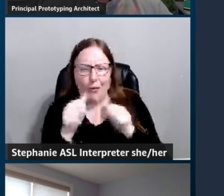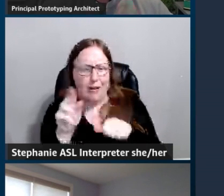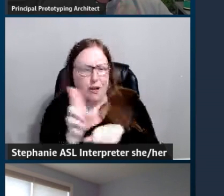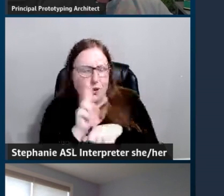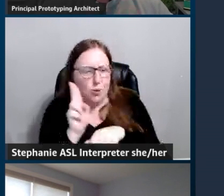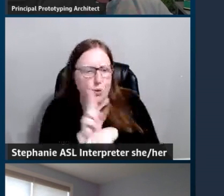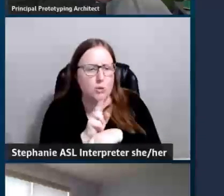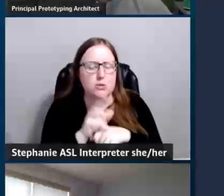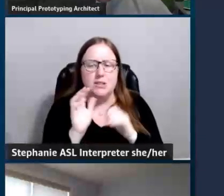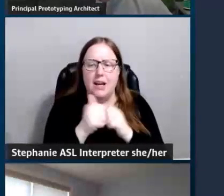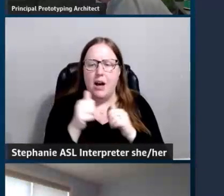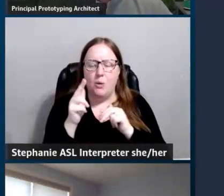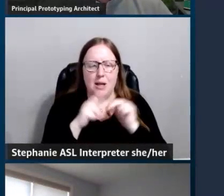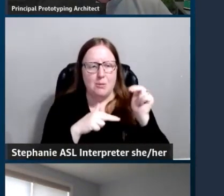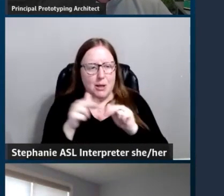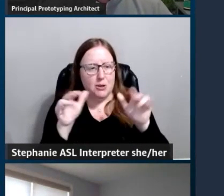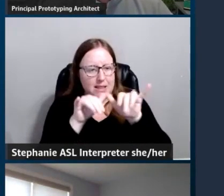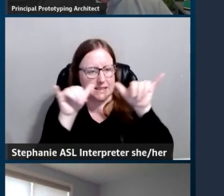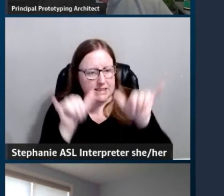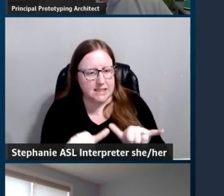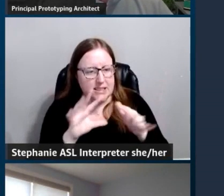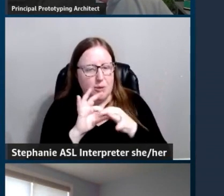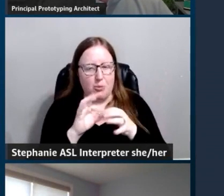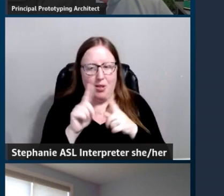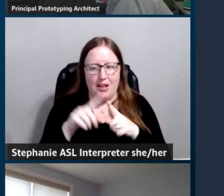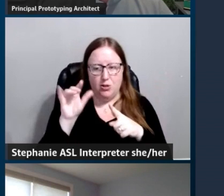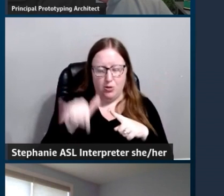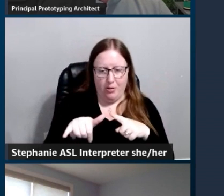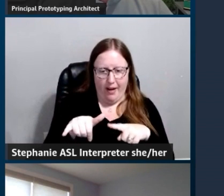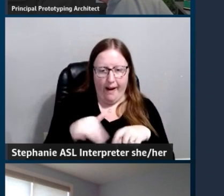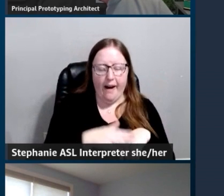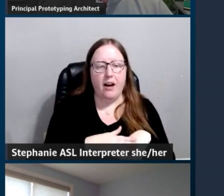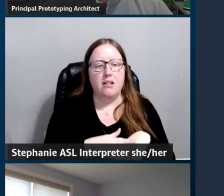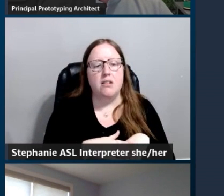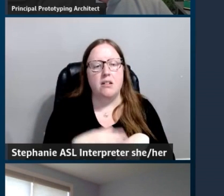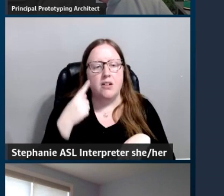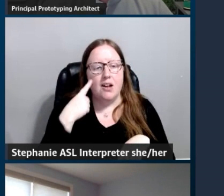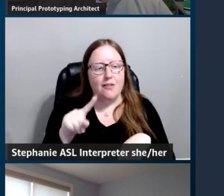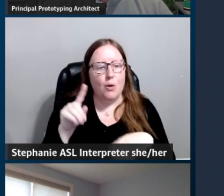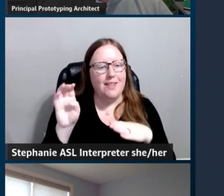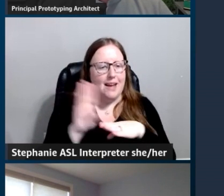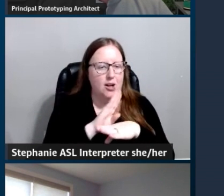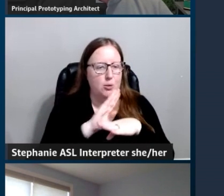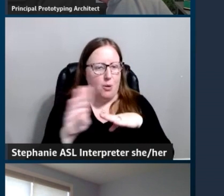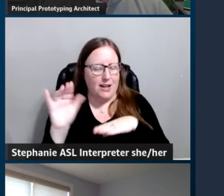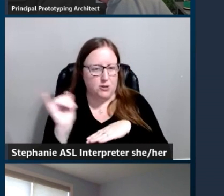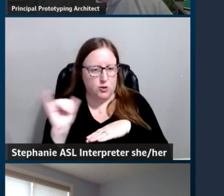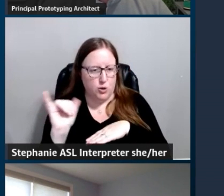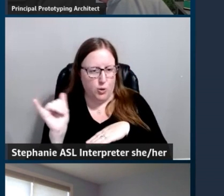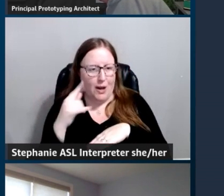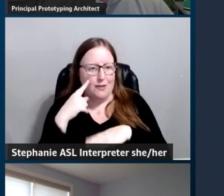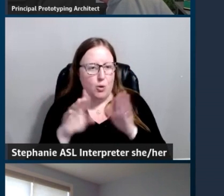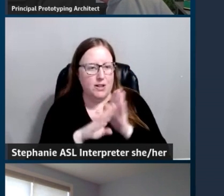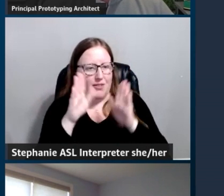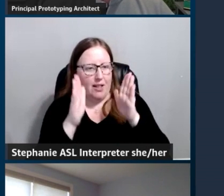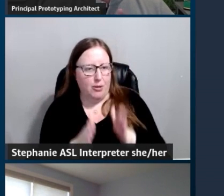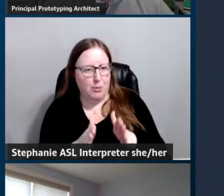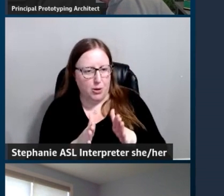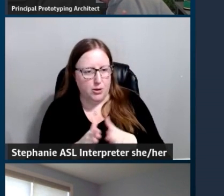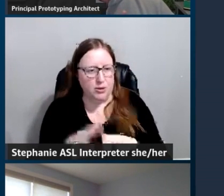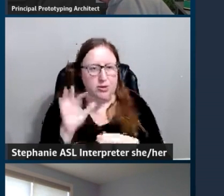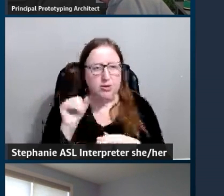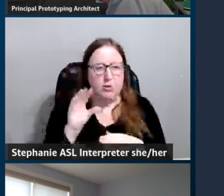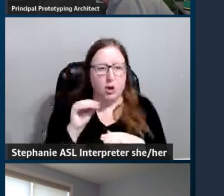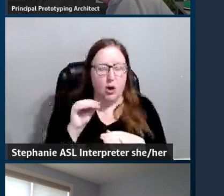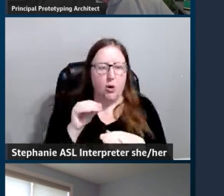can build, a system around it, especially for the enterprise and for developers. So